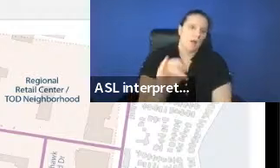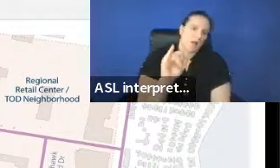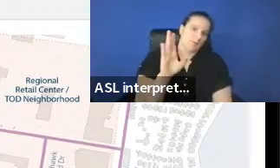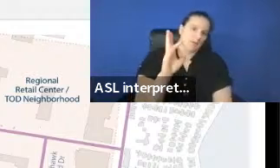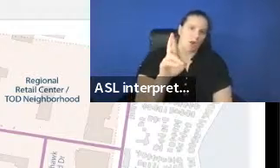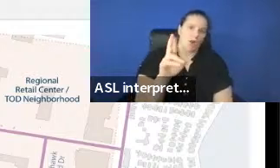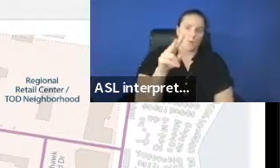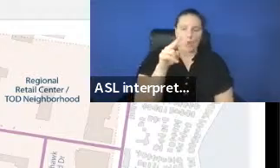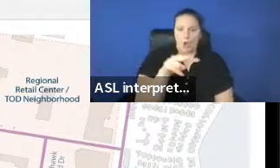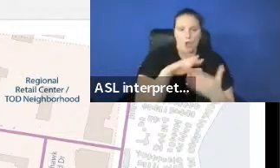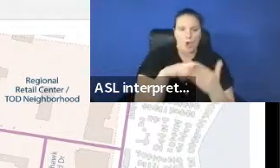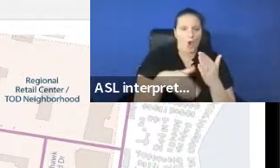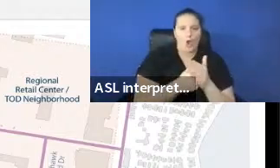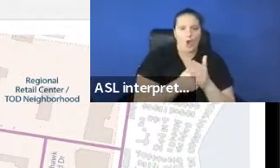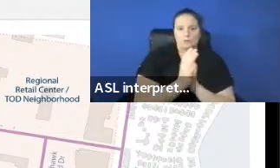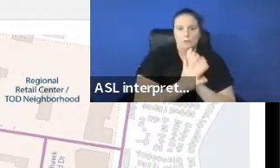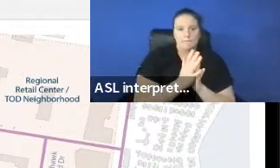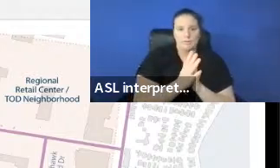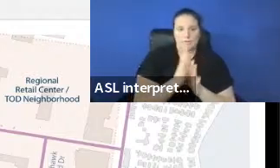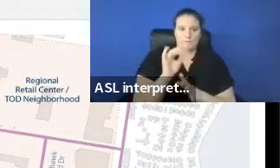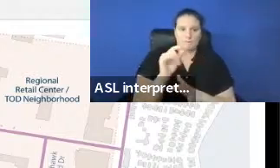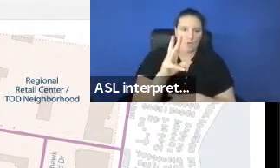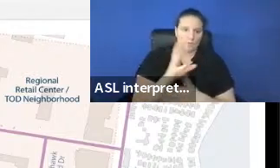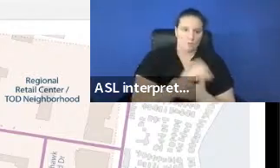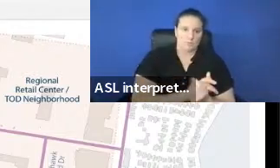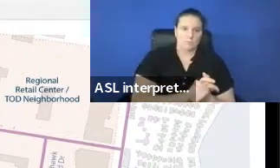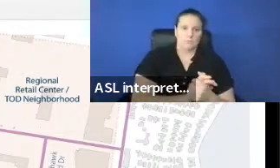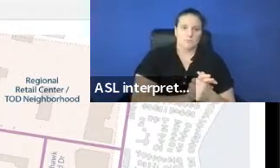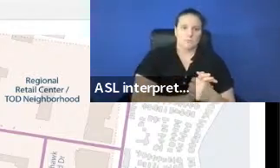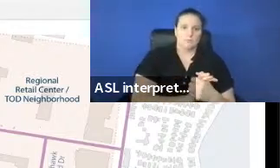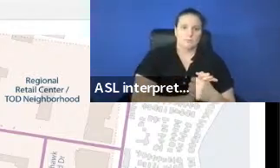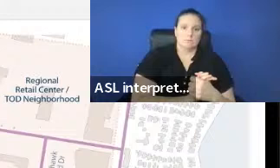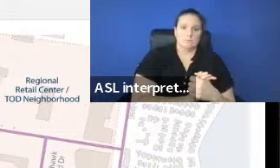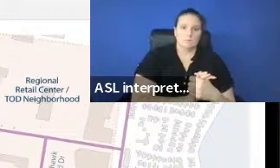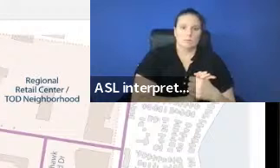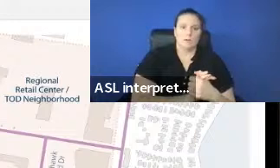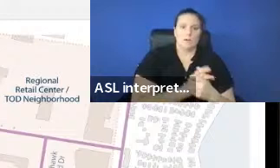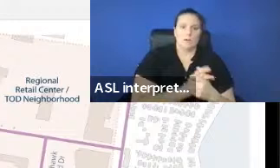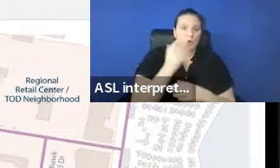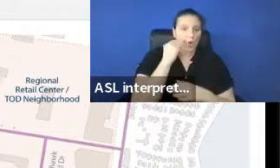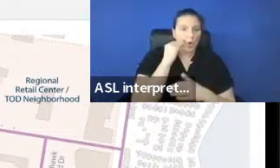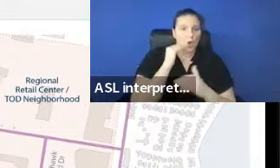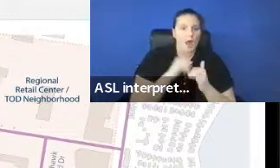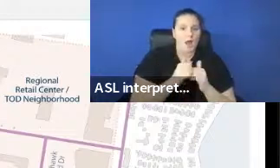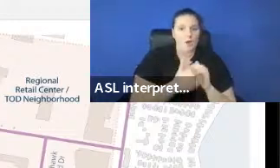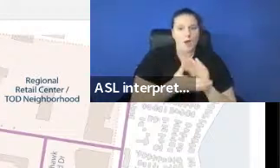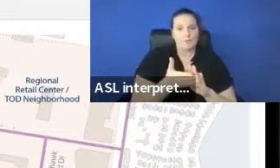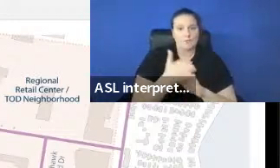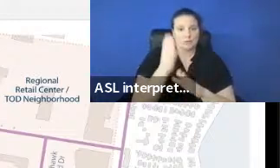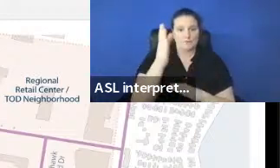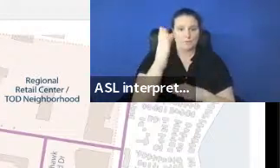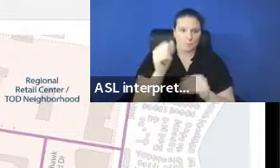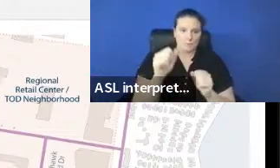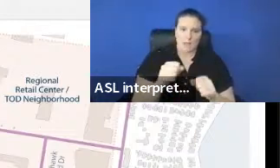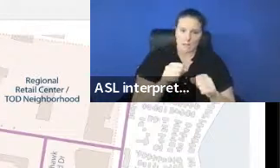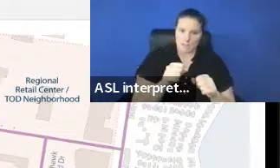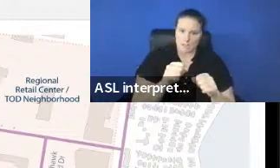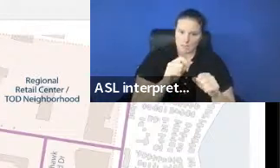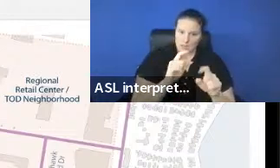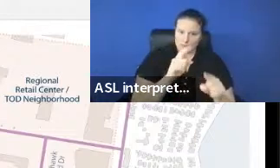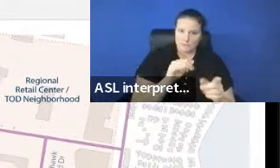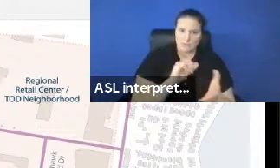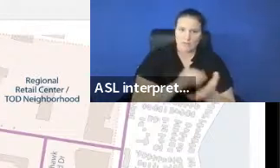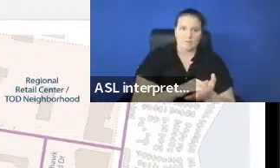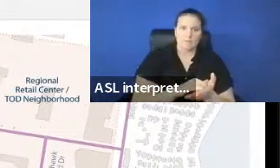of that traffic flow, and we will know how it operates in the future and be able to answer those questions with our